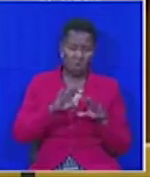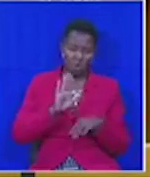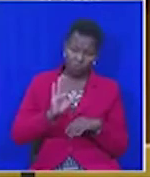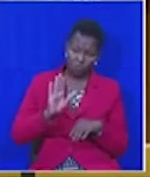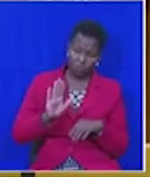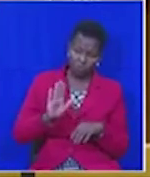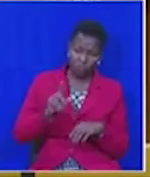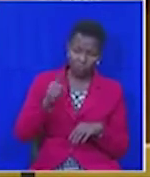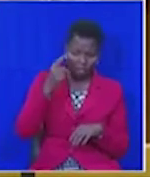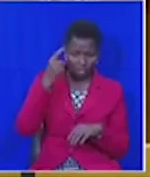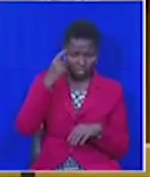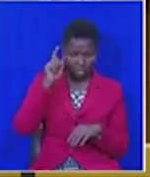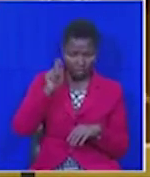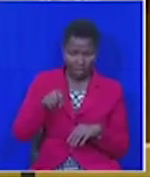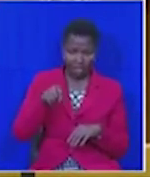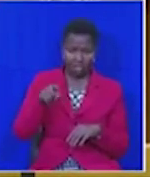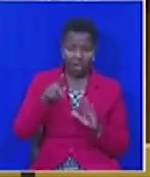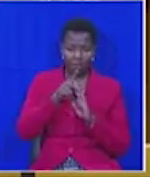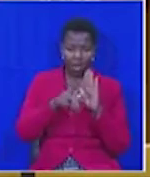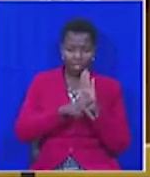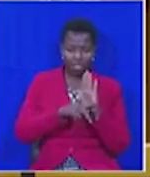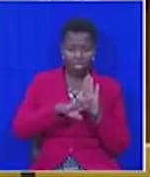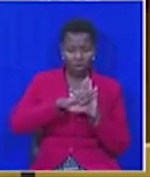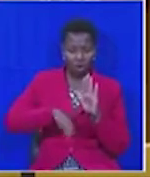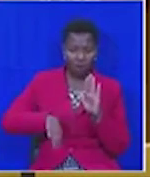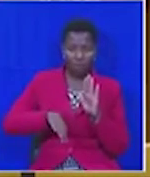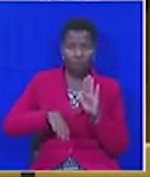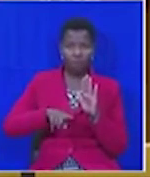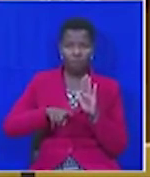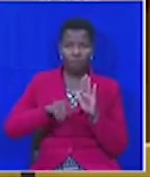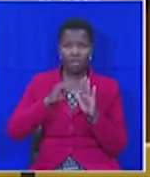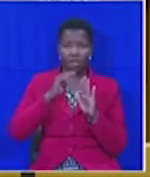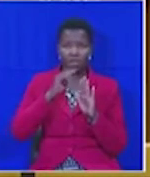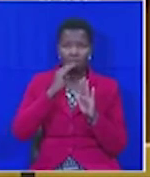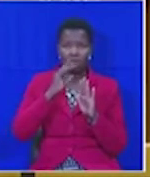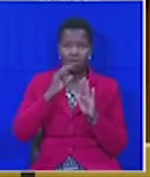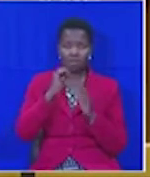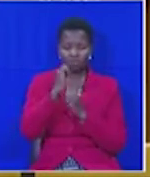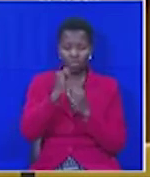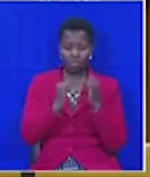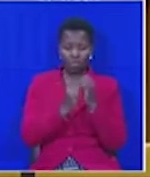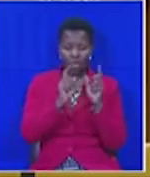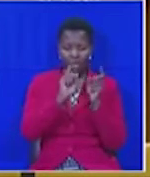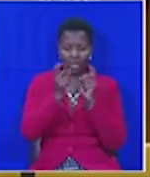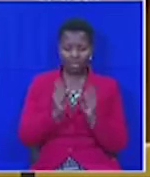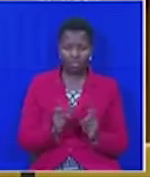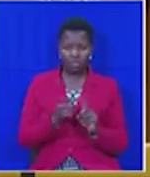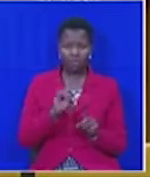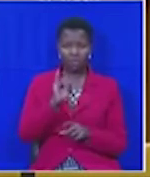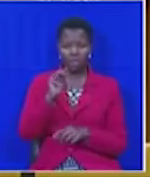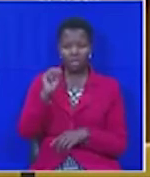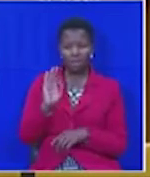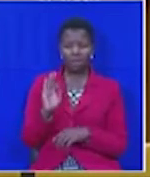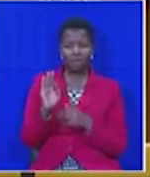consider abandoning your policies and adapting to structural adjustment by the IMF?